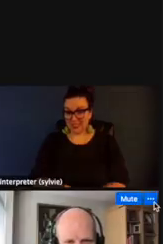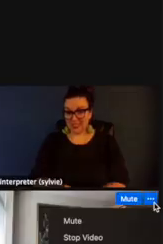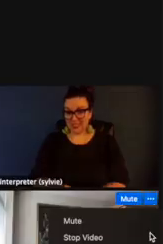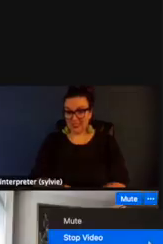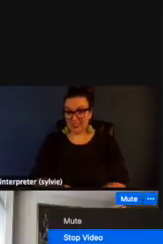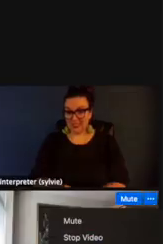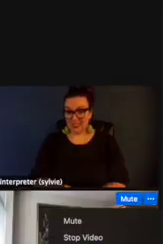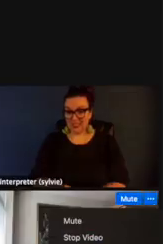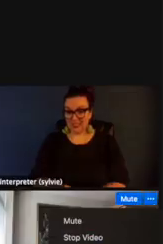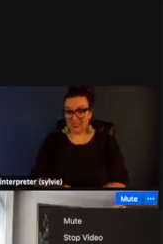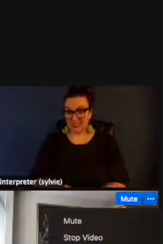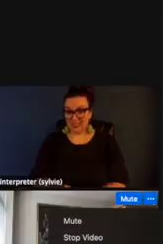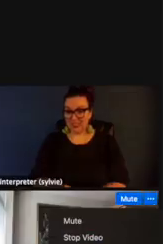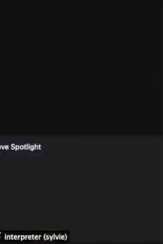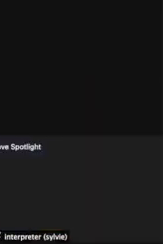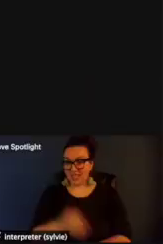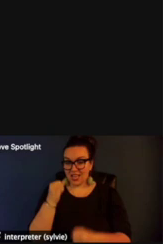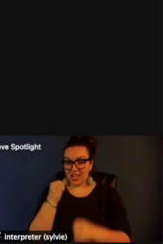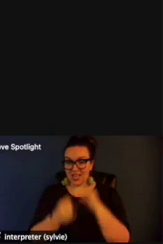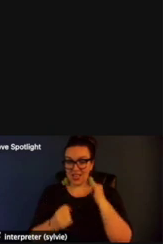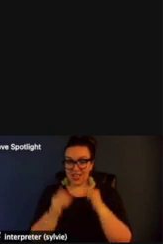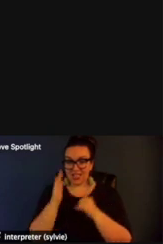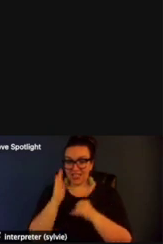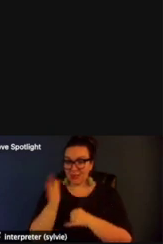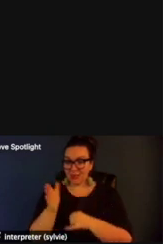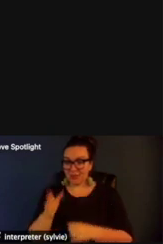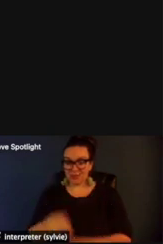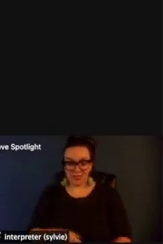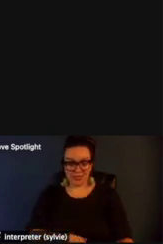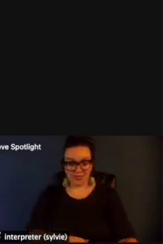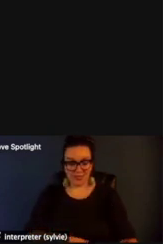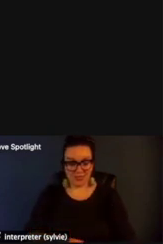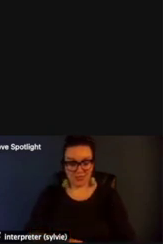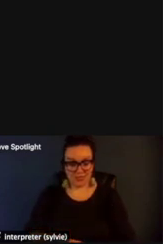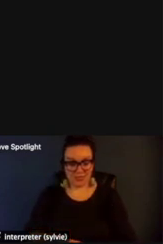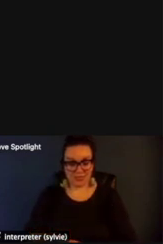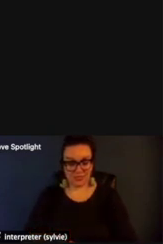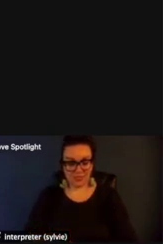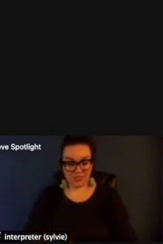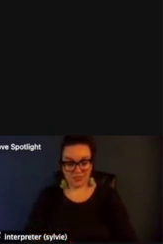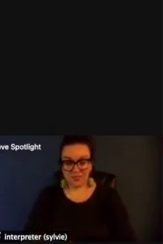presentation. Okay, that was good. Right. I've seen everybody in there.